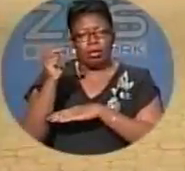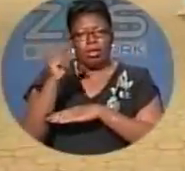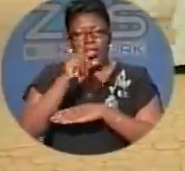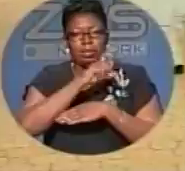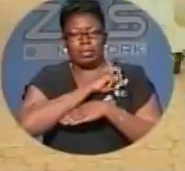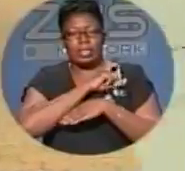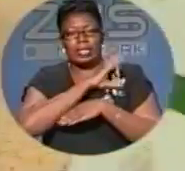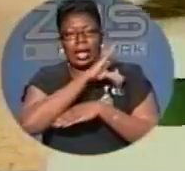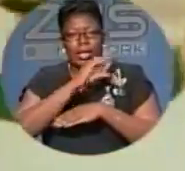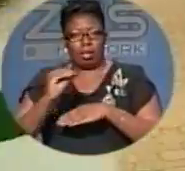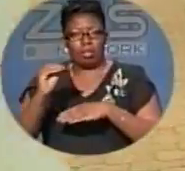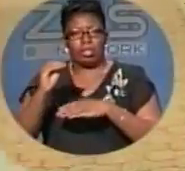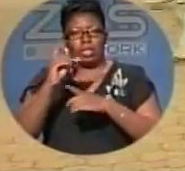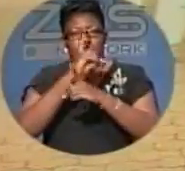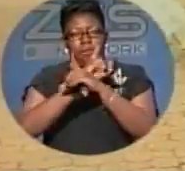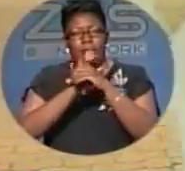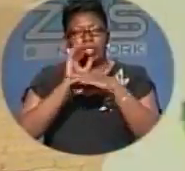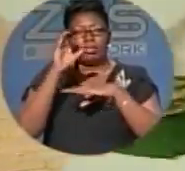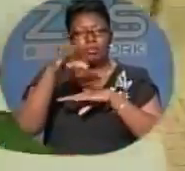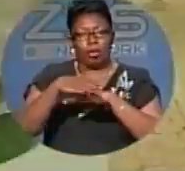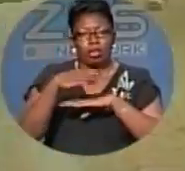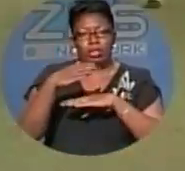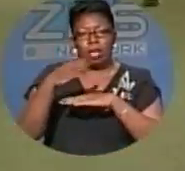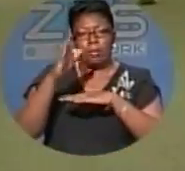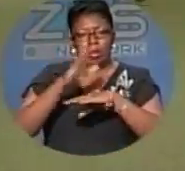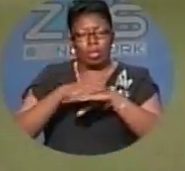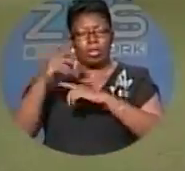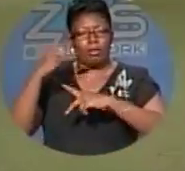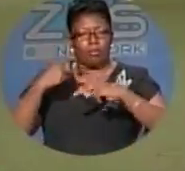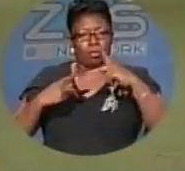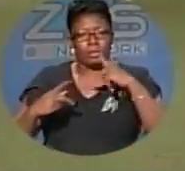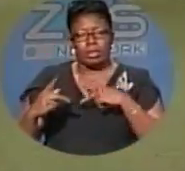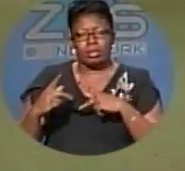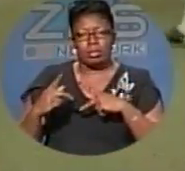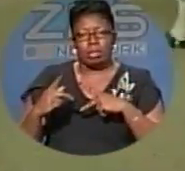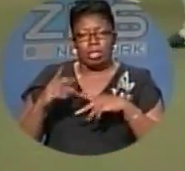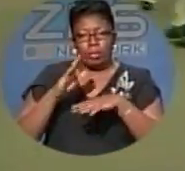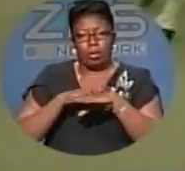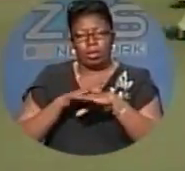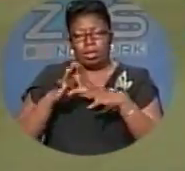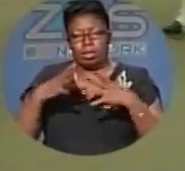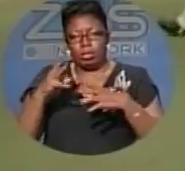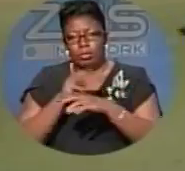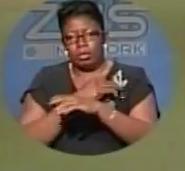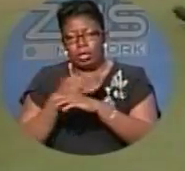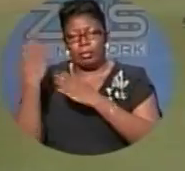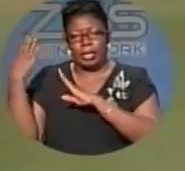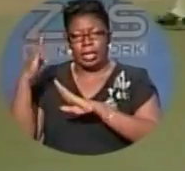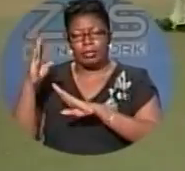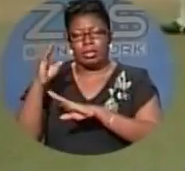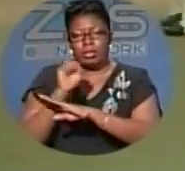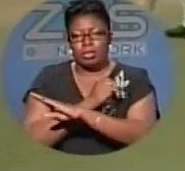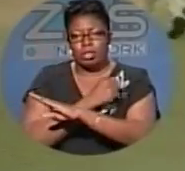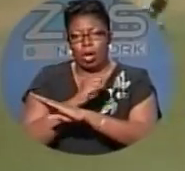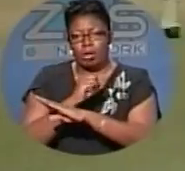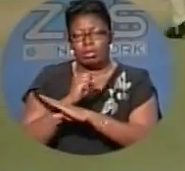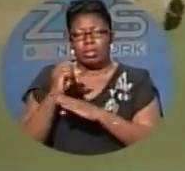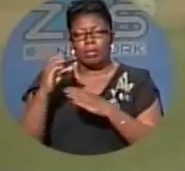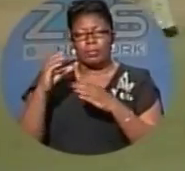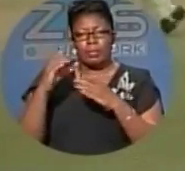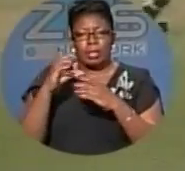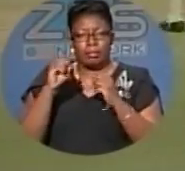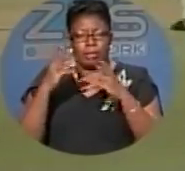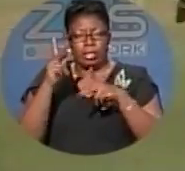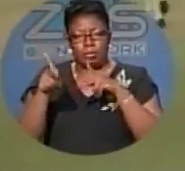and Defense Forces put on a stunning performance. They played a number of all-time favorites and Bahamian songs. Hundreds flocked to